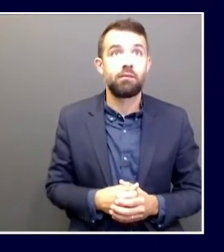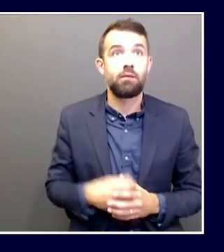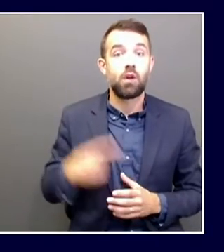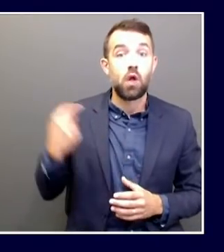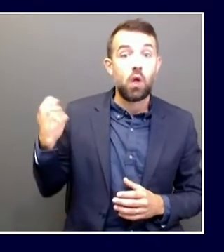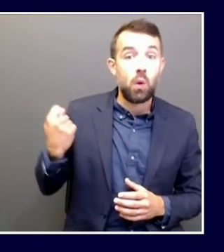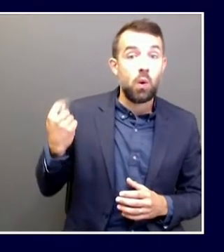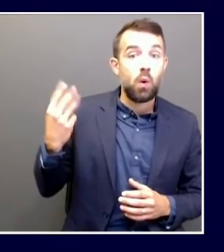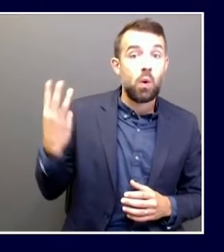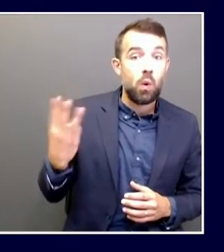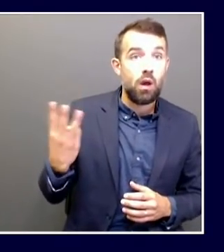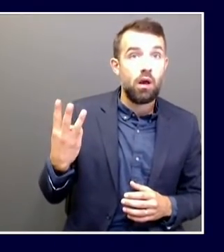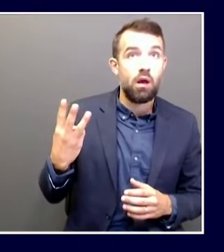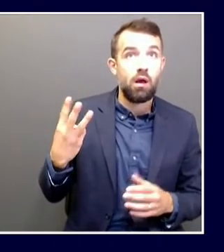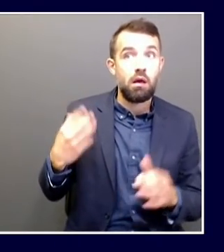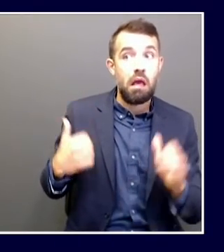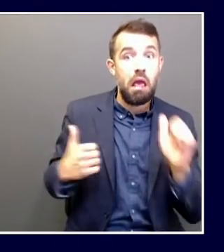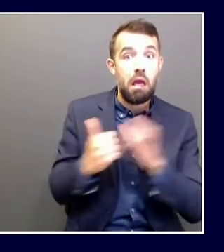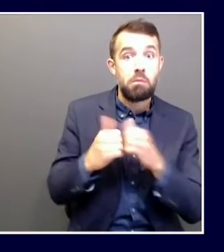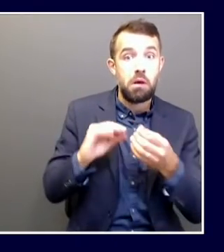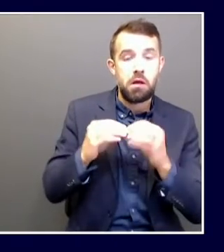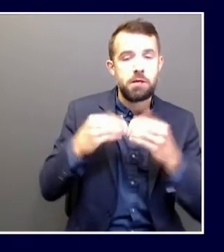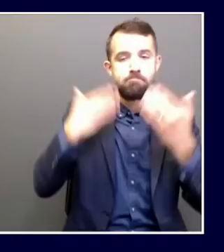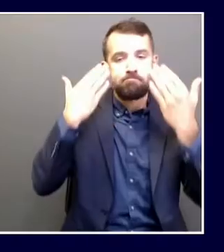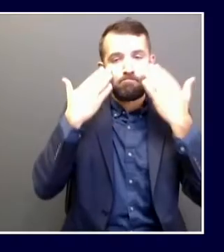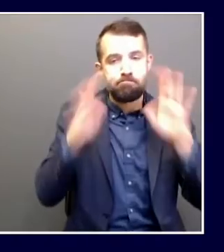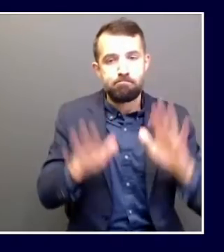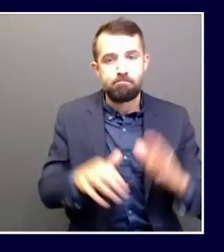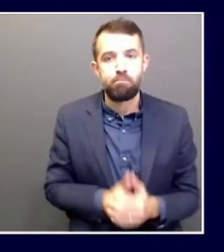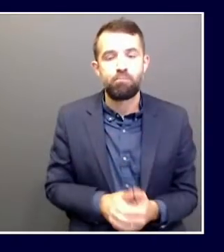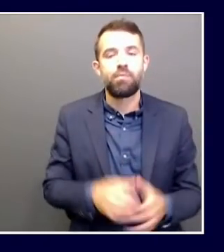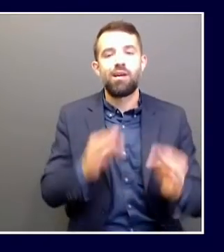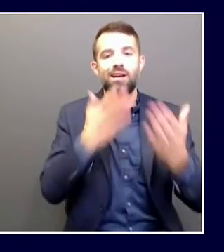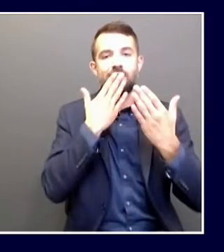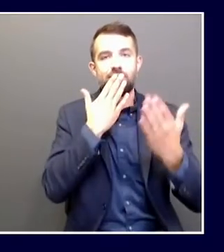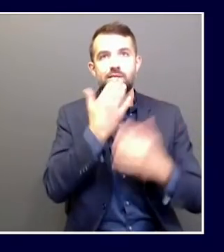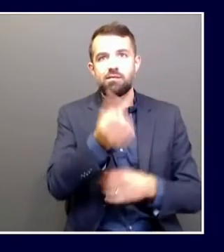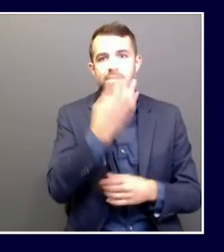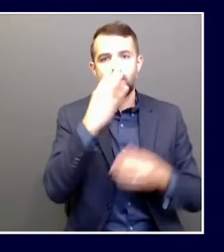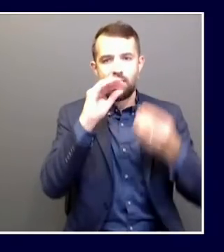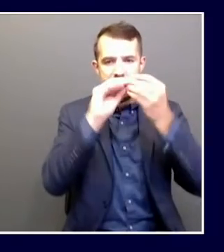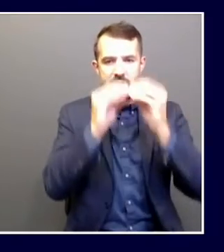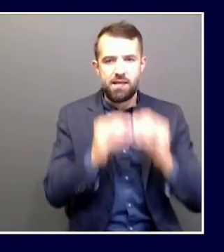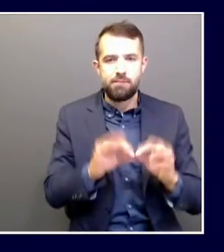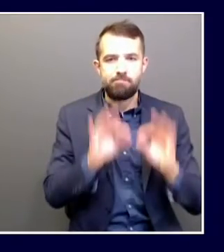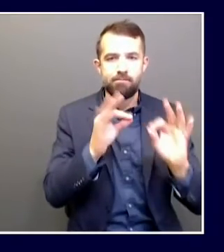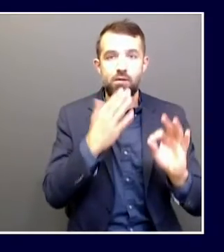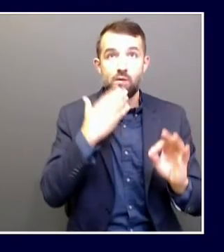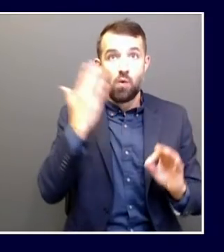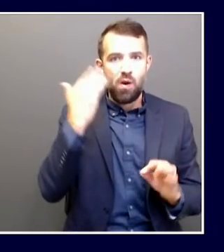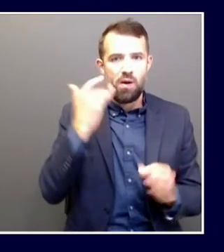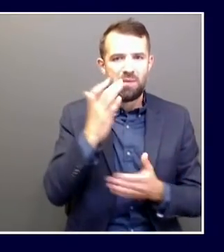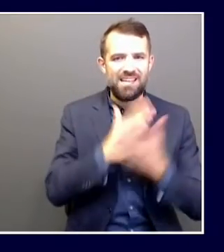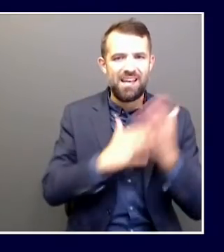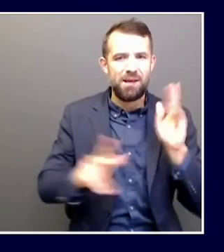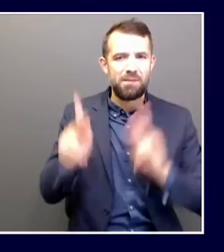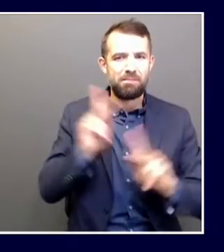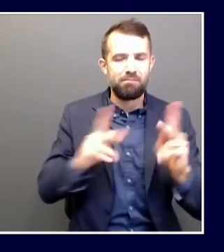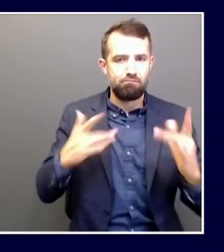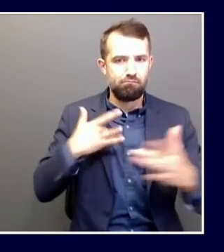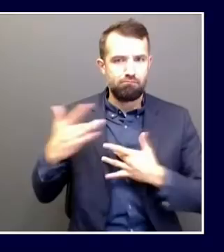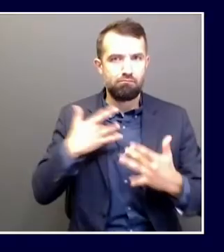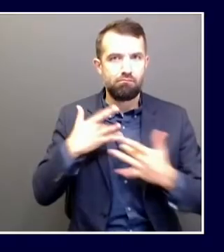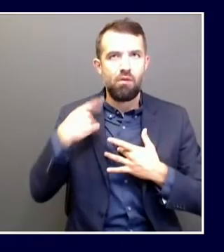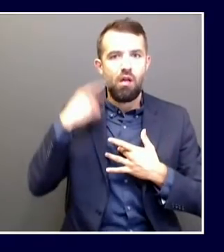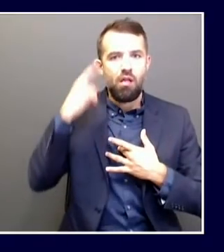terrific. It's great to get these statistics out here, because I'd heard some concern from some readers that they were hearing rumors that these numbers were